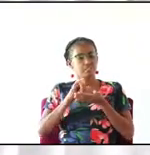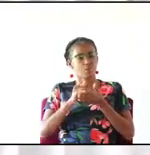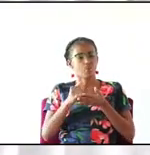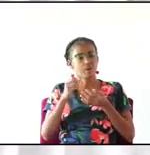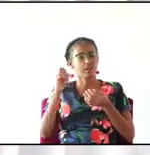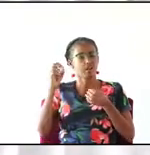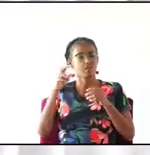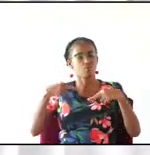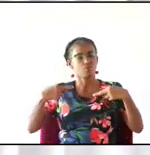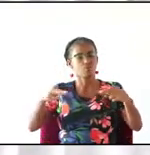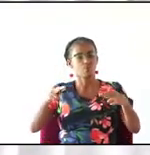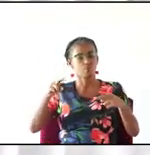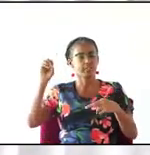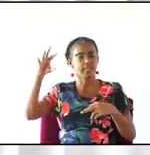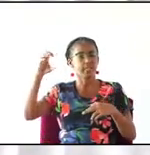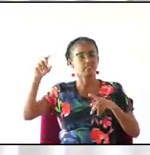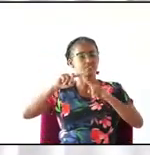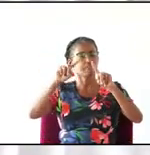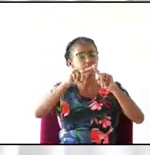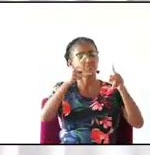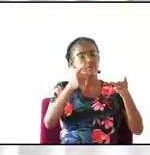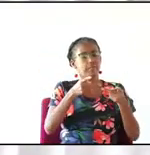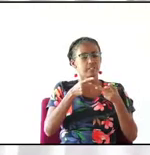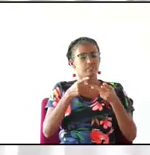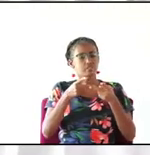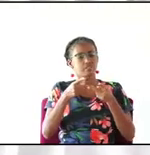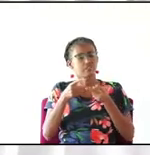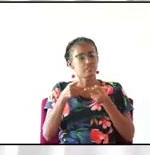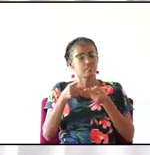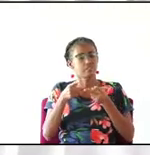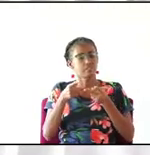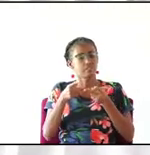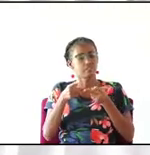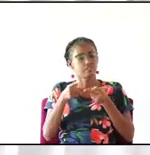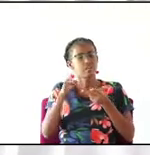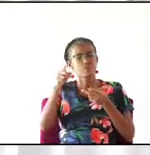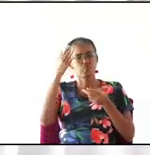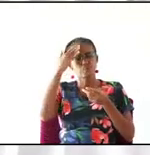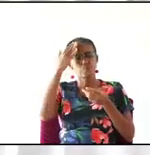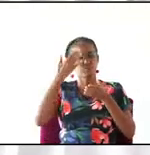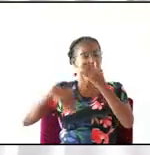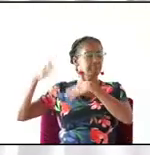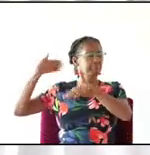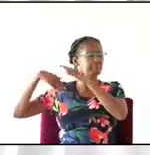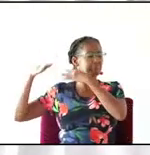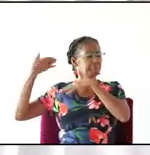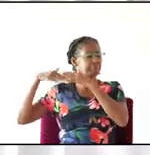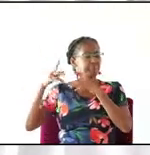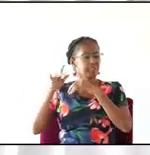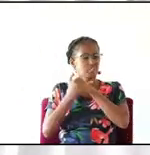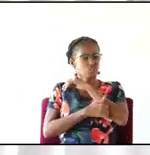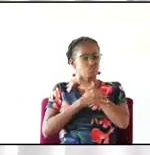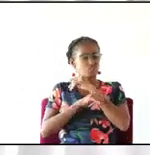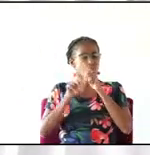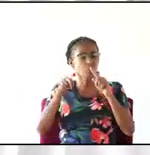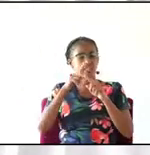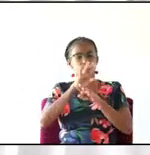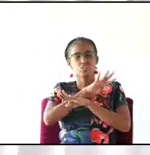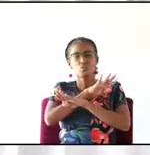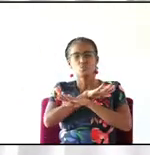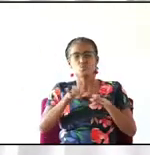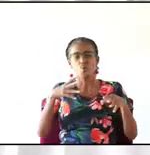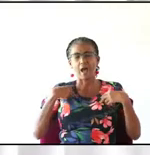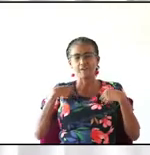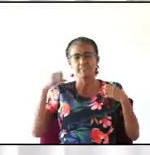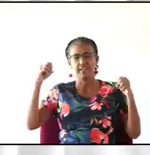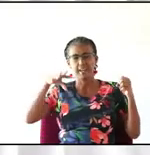lights at strategic places. And if anybody really grew up in the country back then, you know that street light was like you have a light in the center part, and then